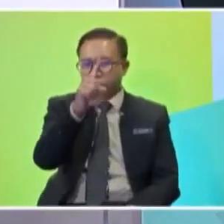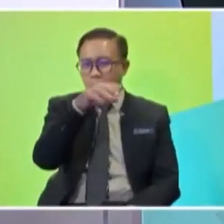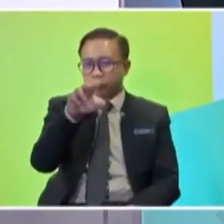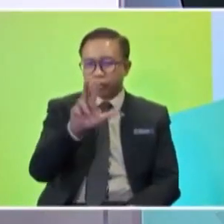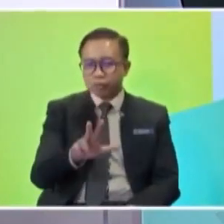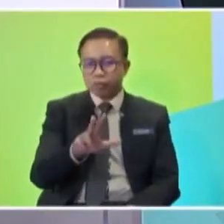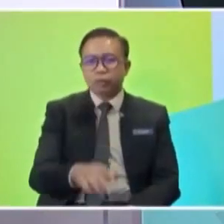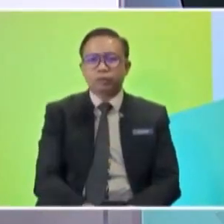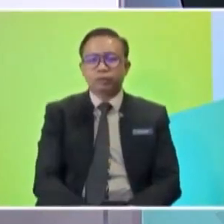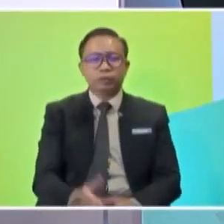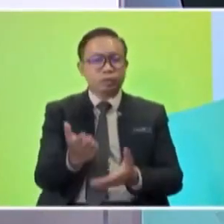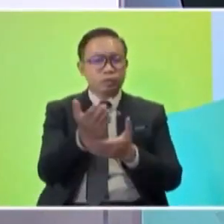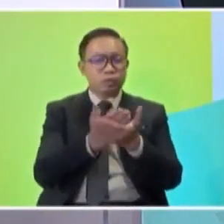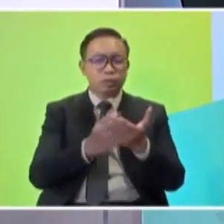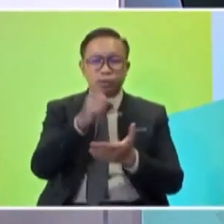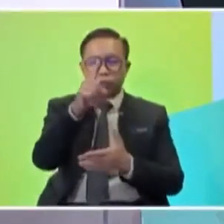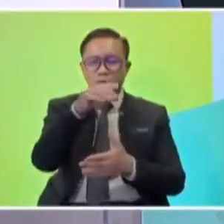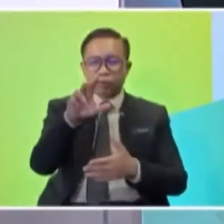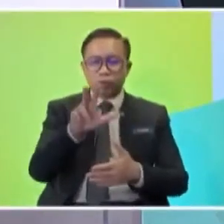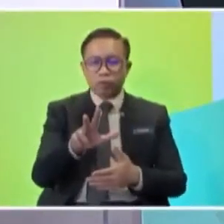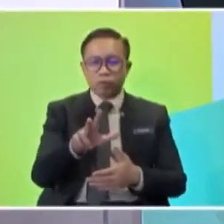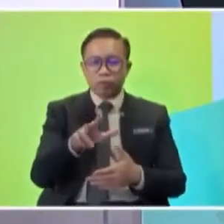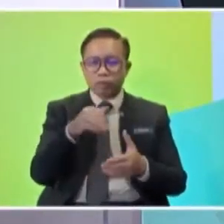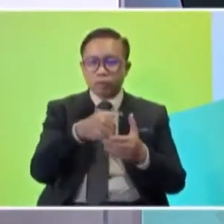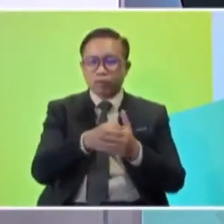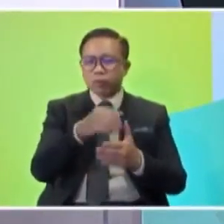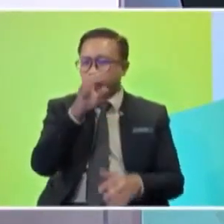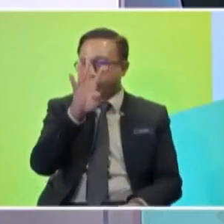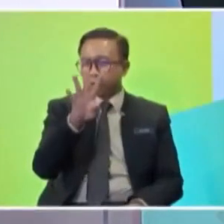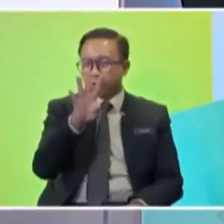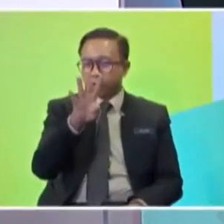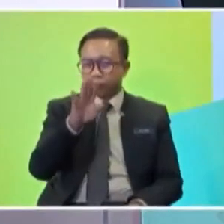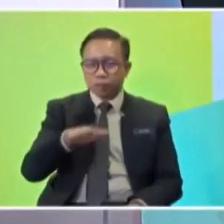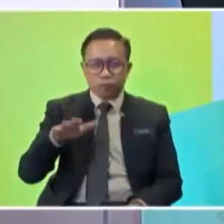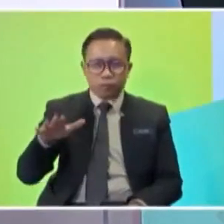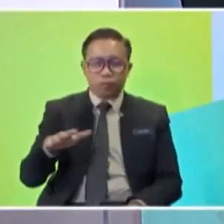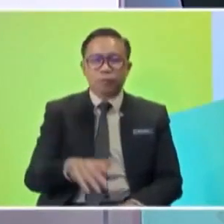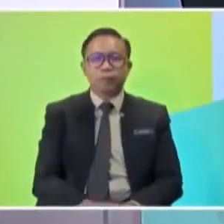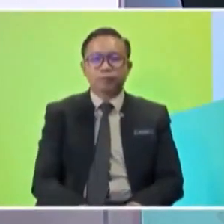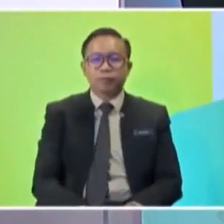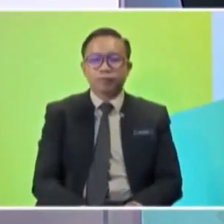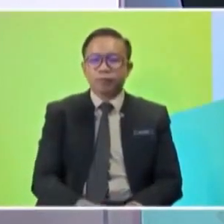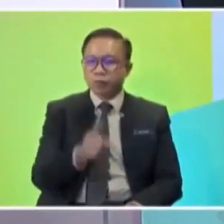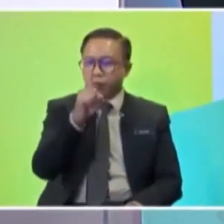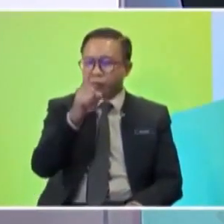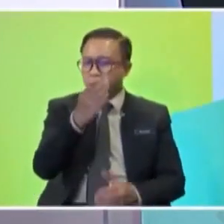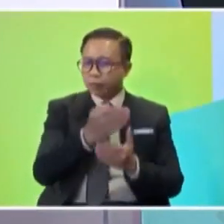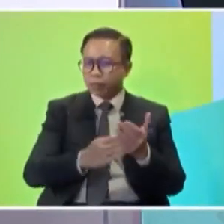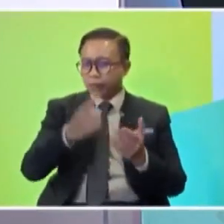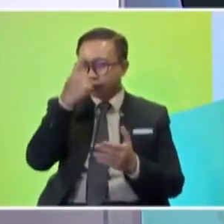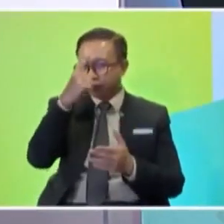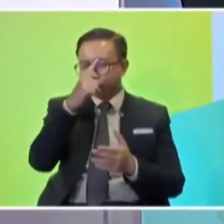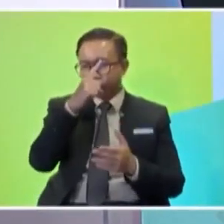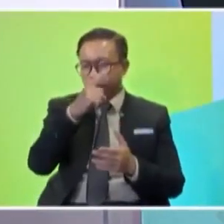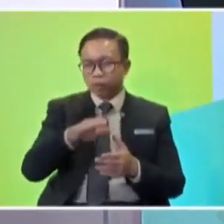it. And you're going to share the 1/3 into 4 siblings. Yep. You have cut the cake into 3 parts. Yeah. And 1 part is for your siblings. All